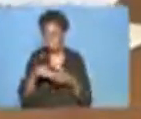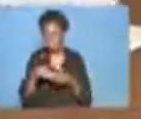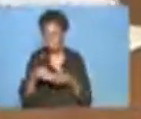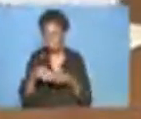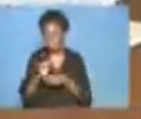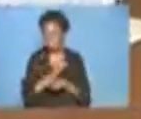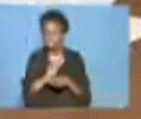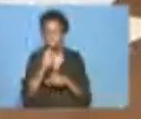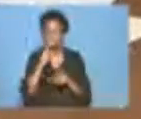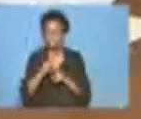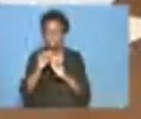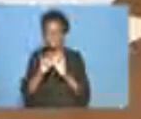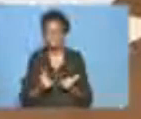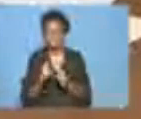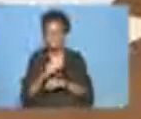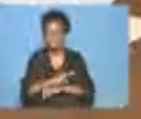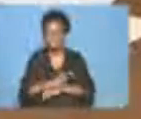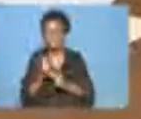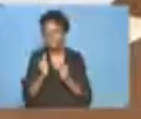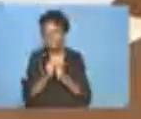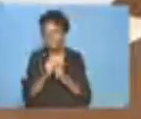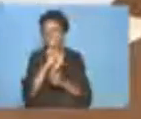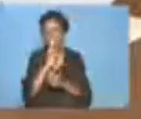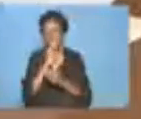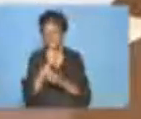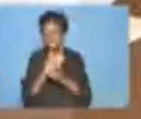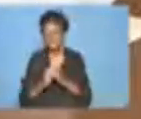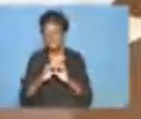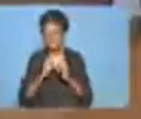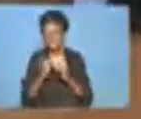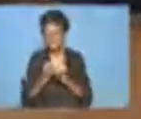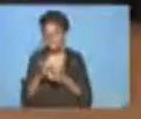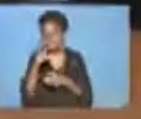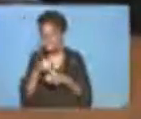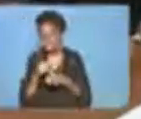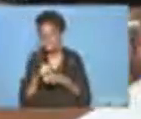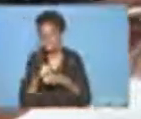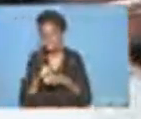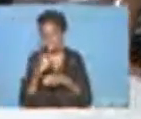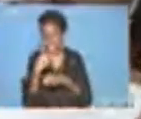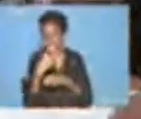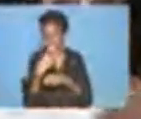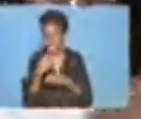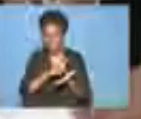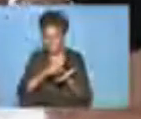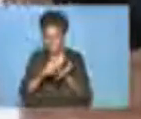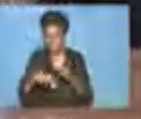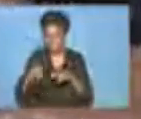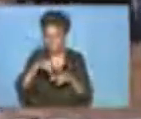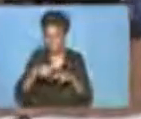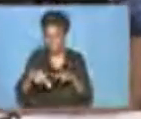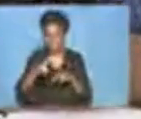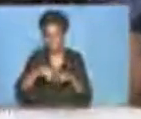Sewerage Corporation. The deal paves the way for a number of benefits, inclusive of four increments over a three-year